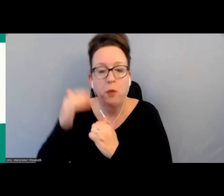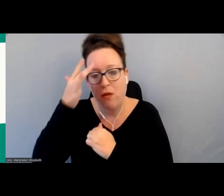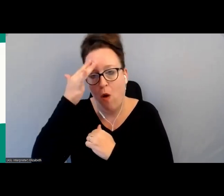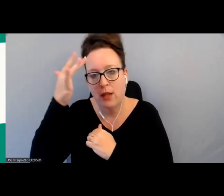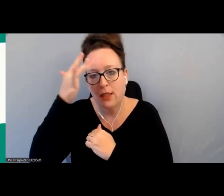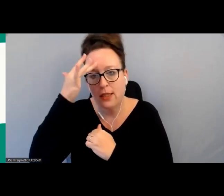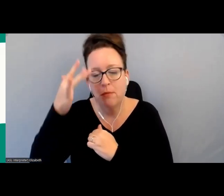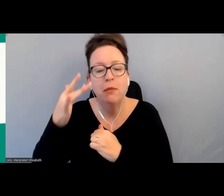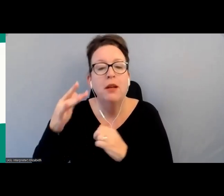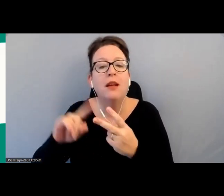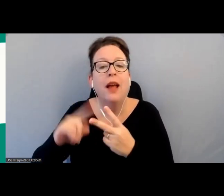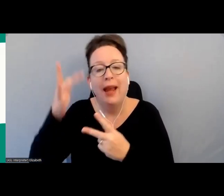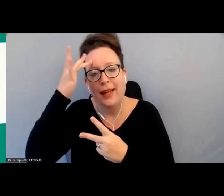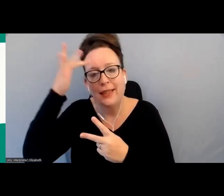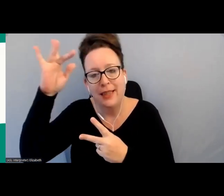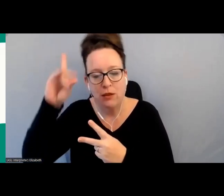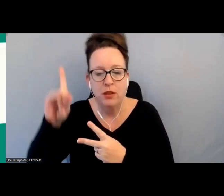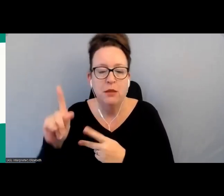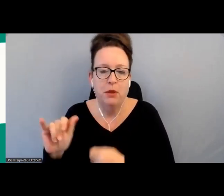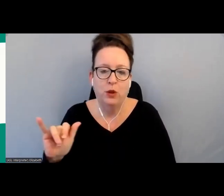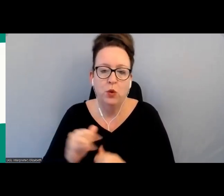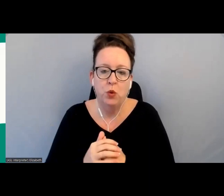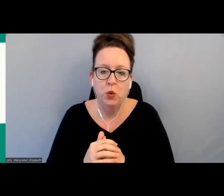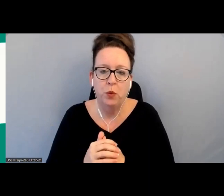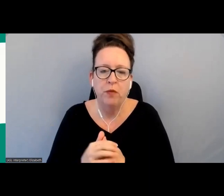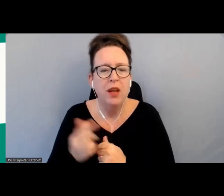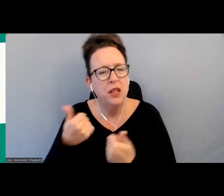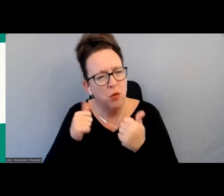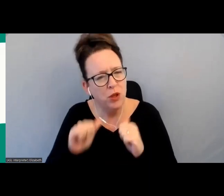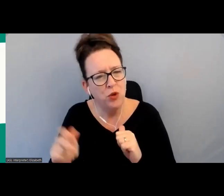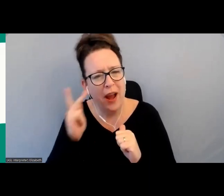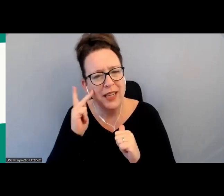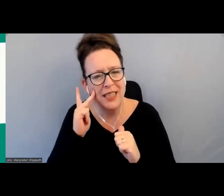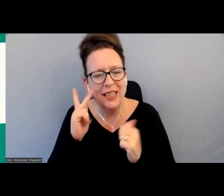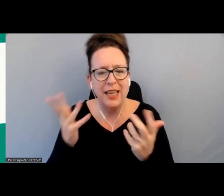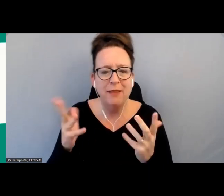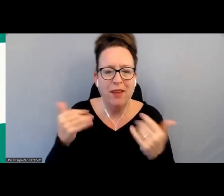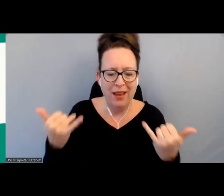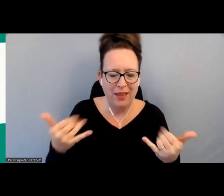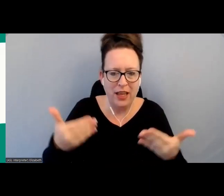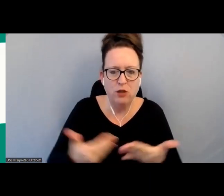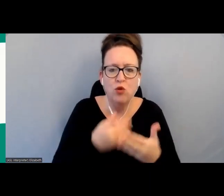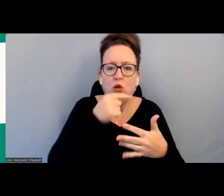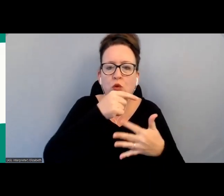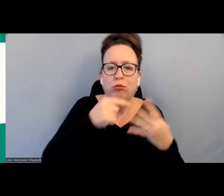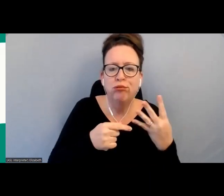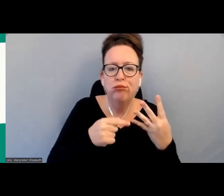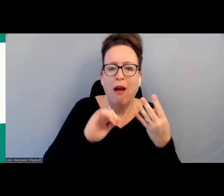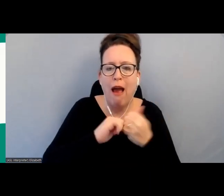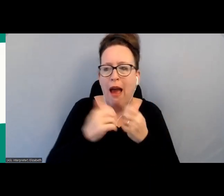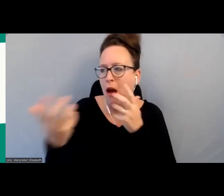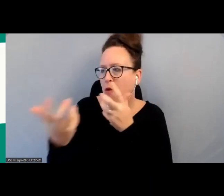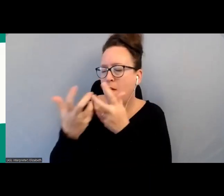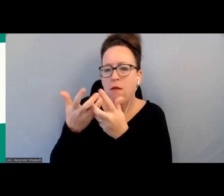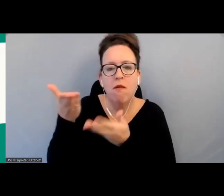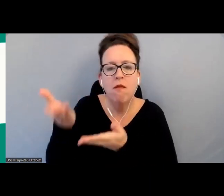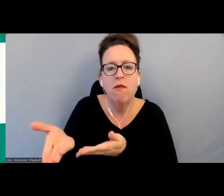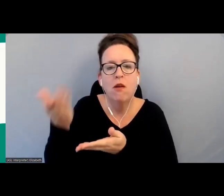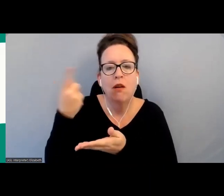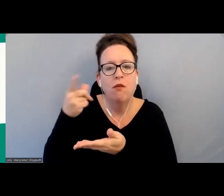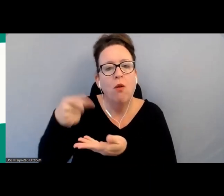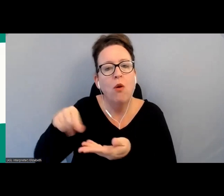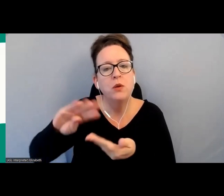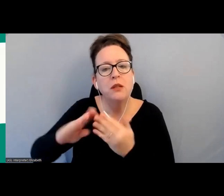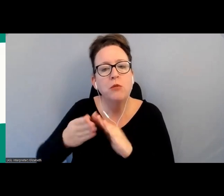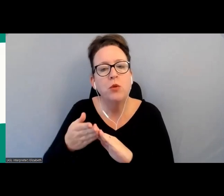and developmental disabilities. So we are trying to see what these new components, how they will do in those communities